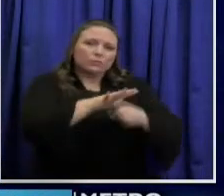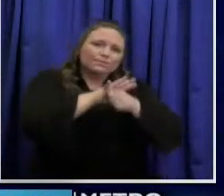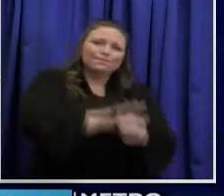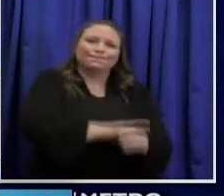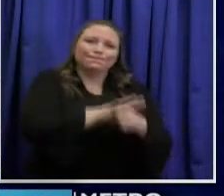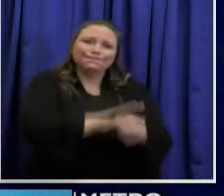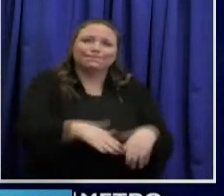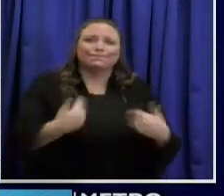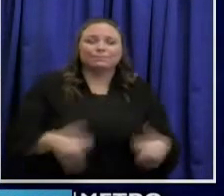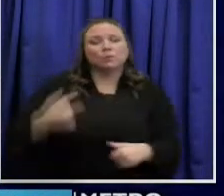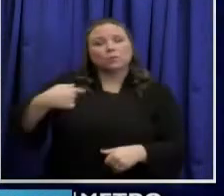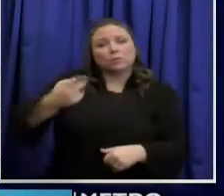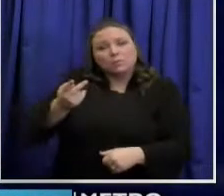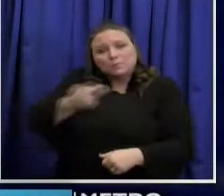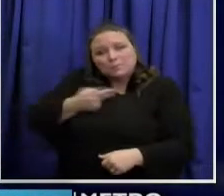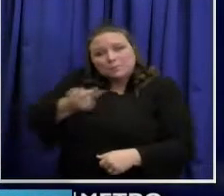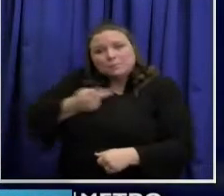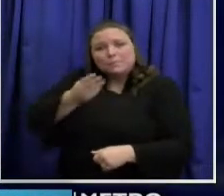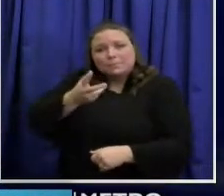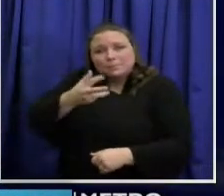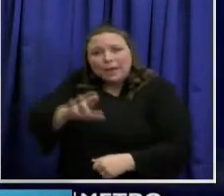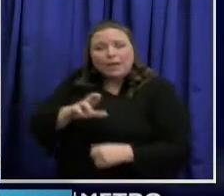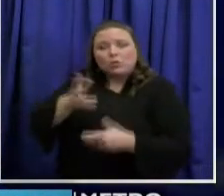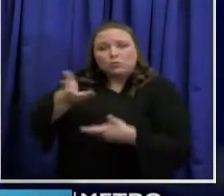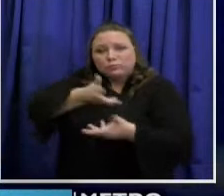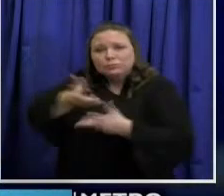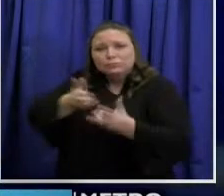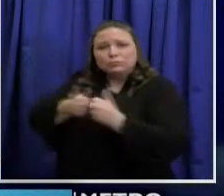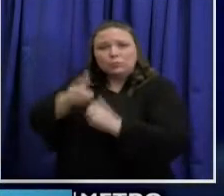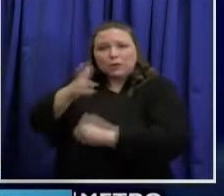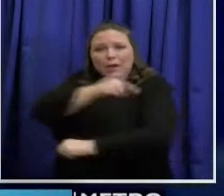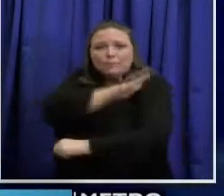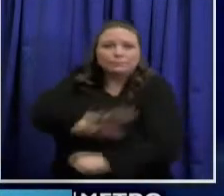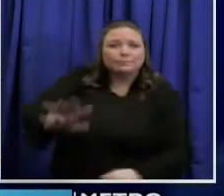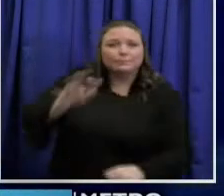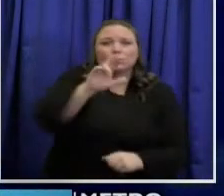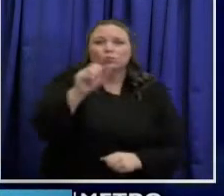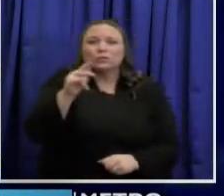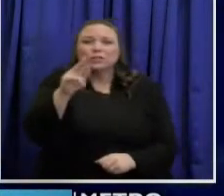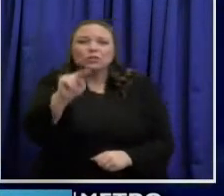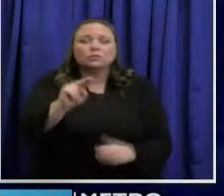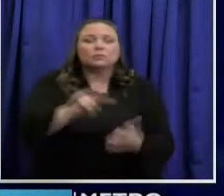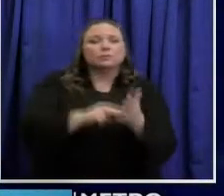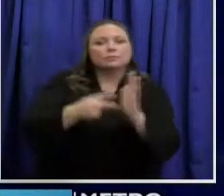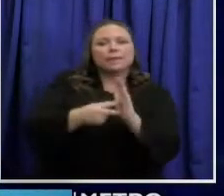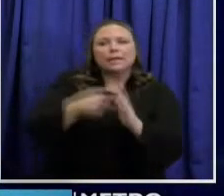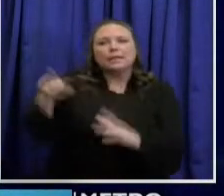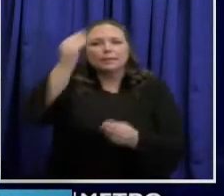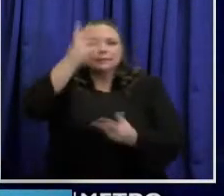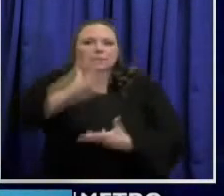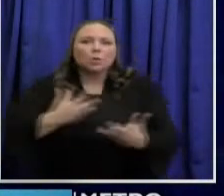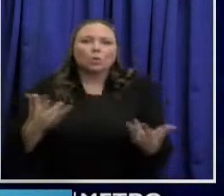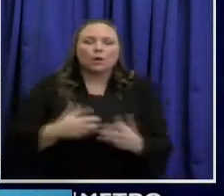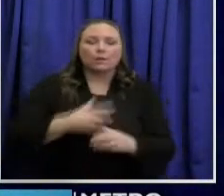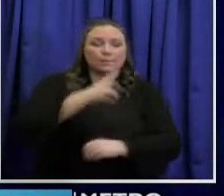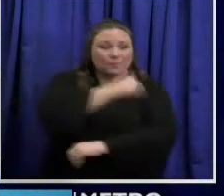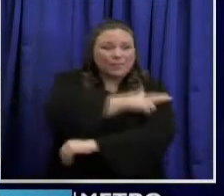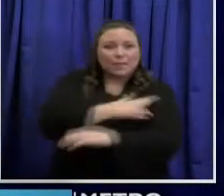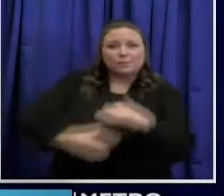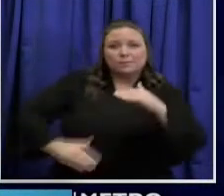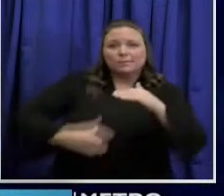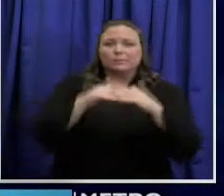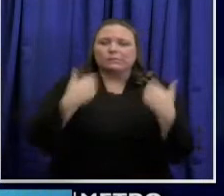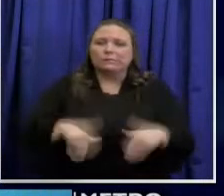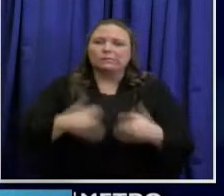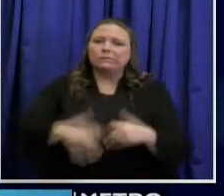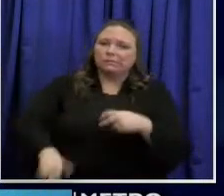mayor and I are in regular communications with our hospital systems across the region, and here's what they're saying. They're saying the hospital capacity is tight, and